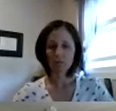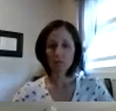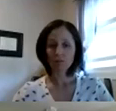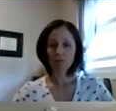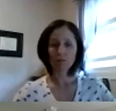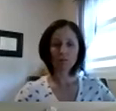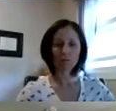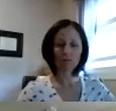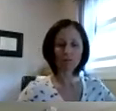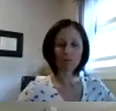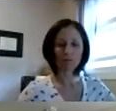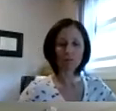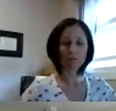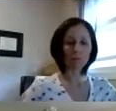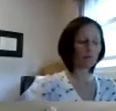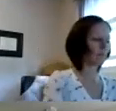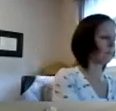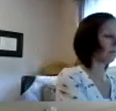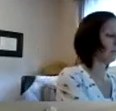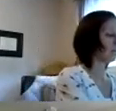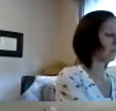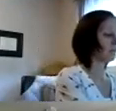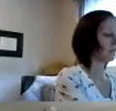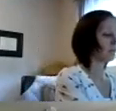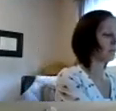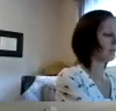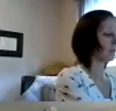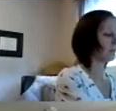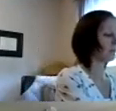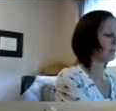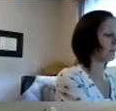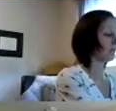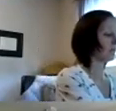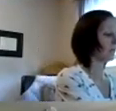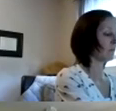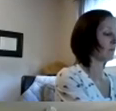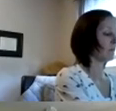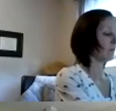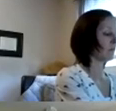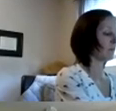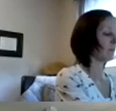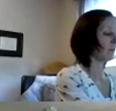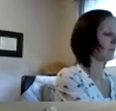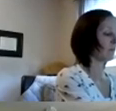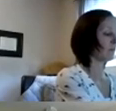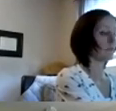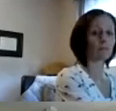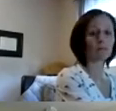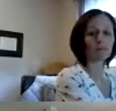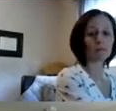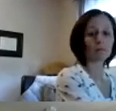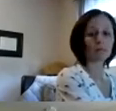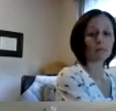the South Dakota Arts Council, who would fall under one or more of these categories. And again, by virtue of being a